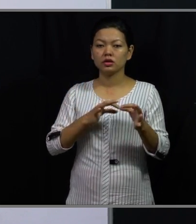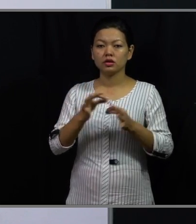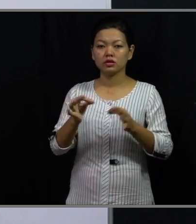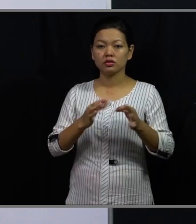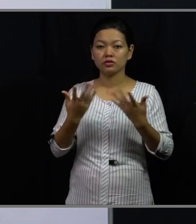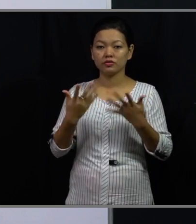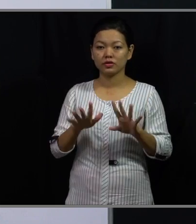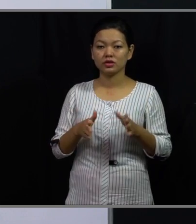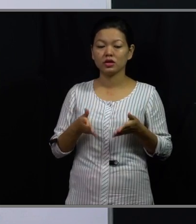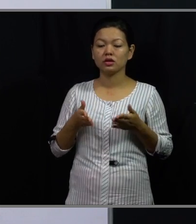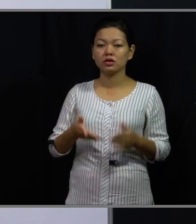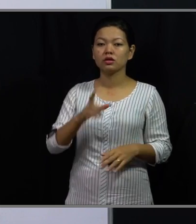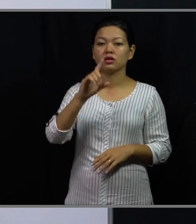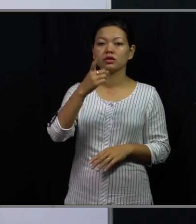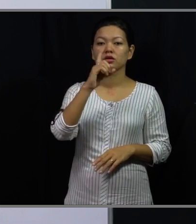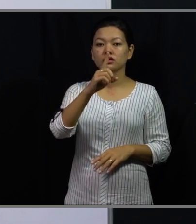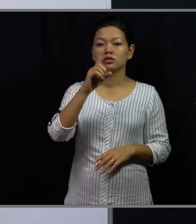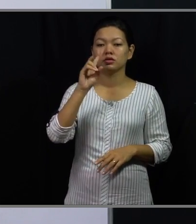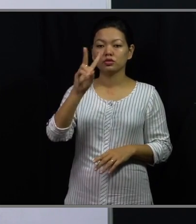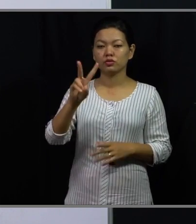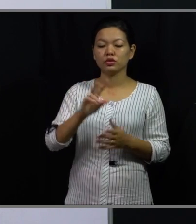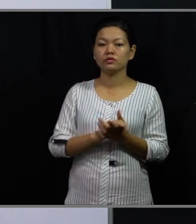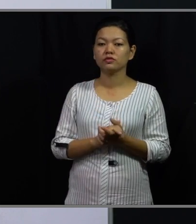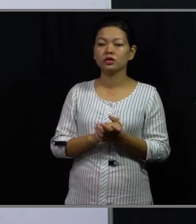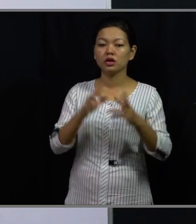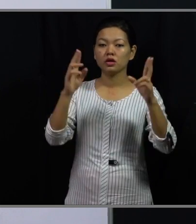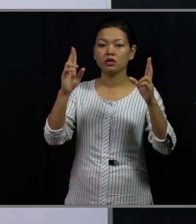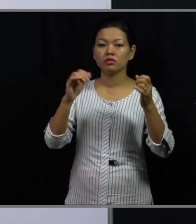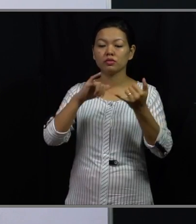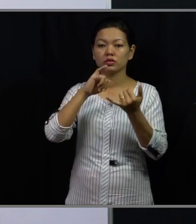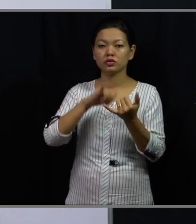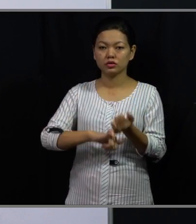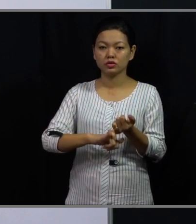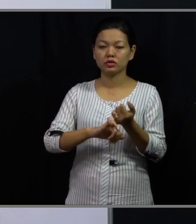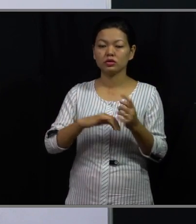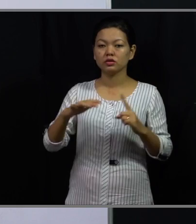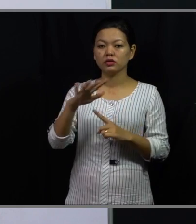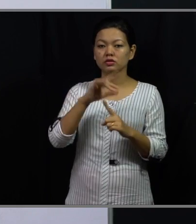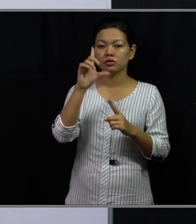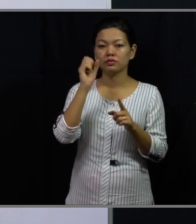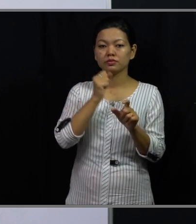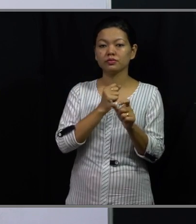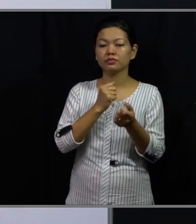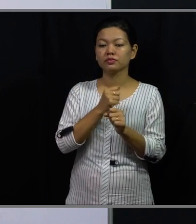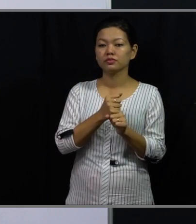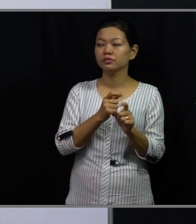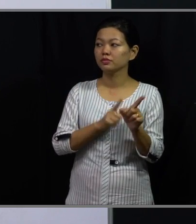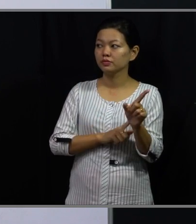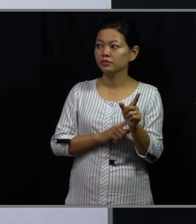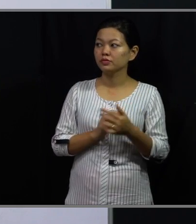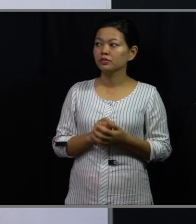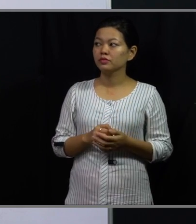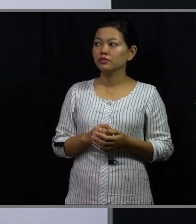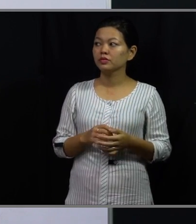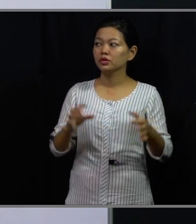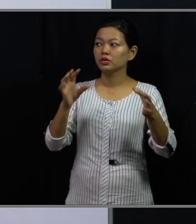topic sociology as a discipline, and this is your first unit, and today we will